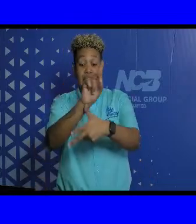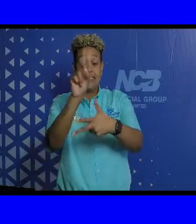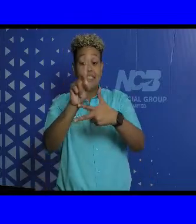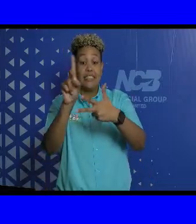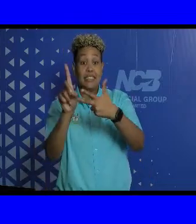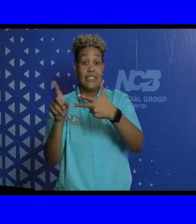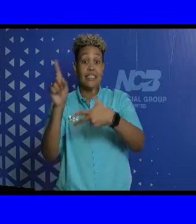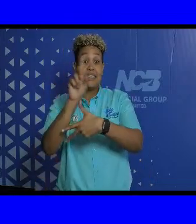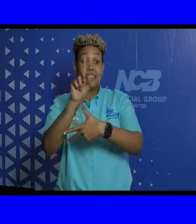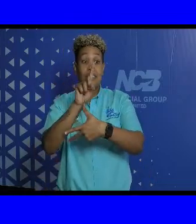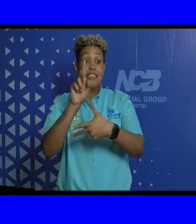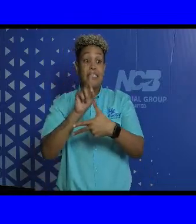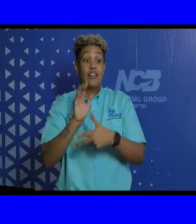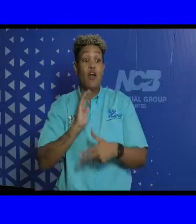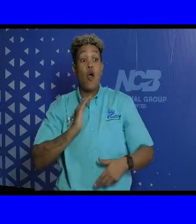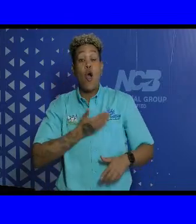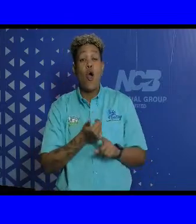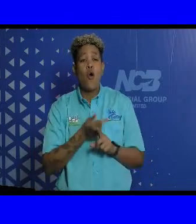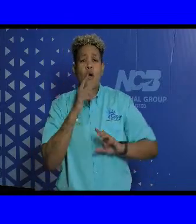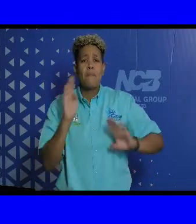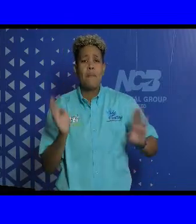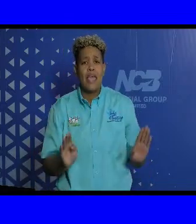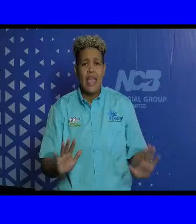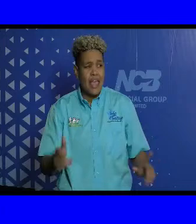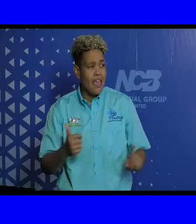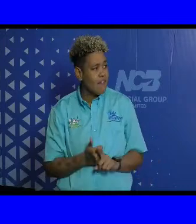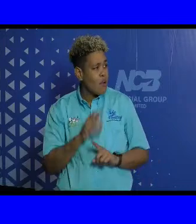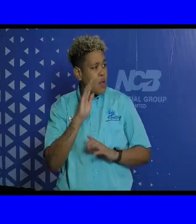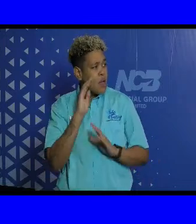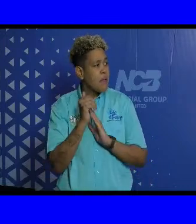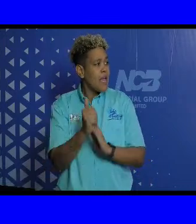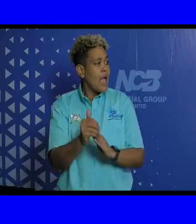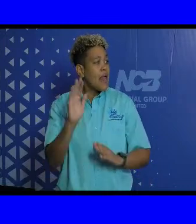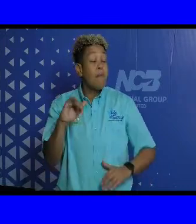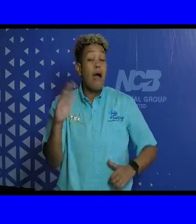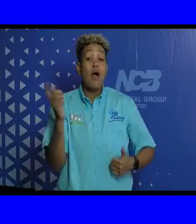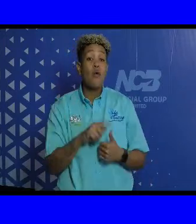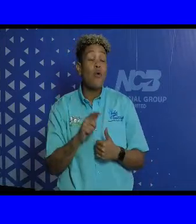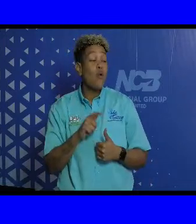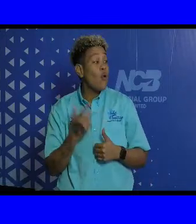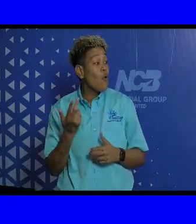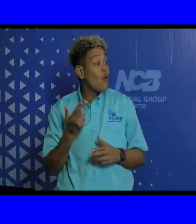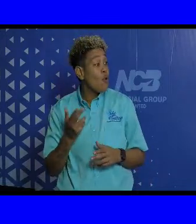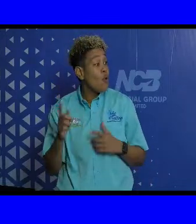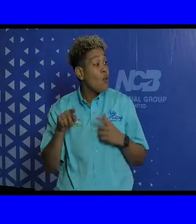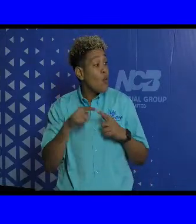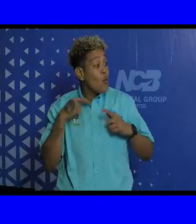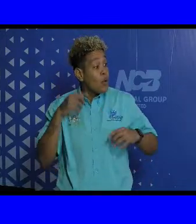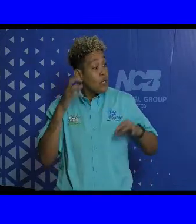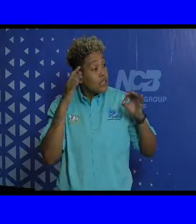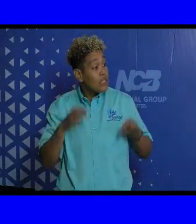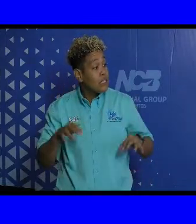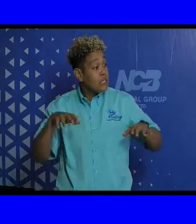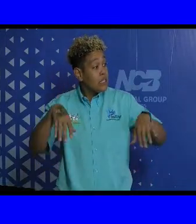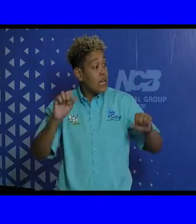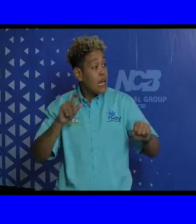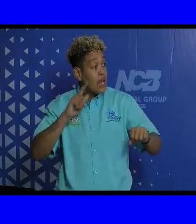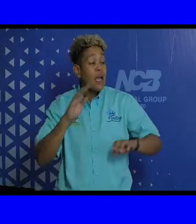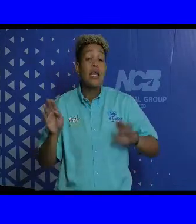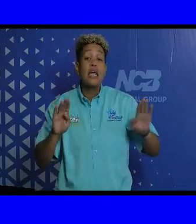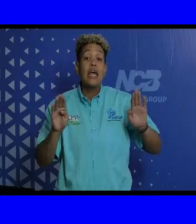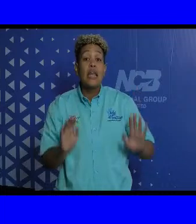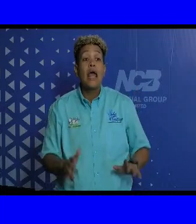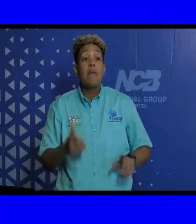are our behavior will be guided by, whenever we make a decision, the